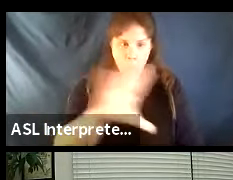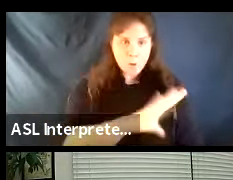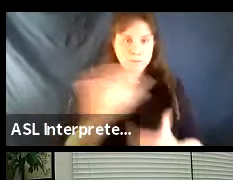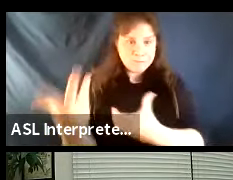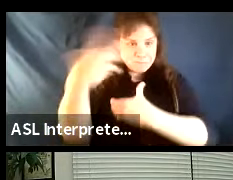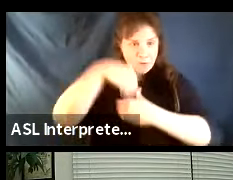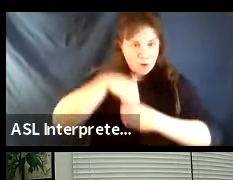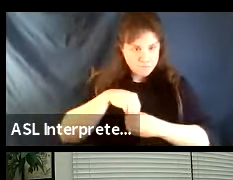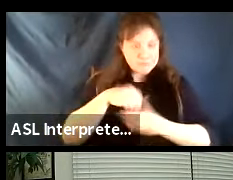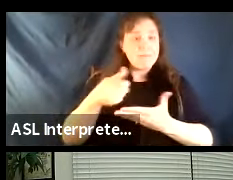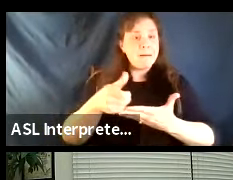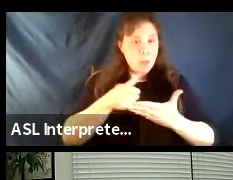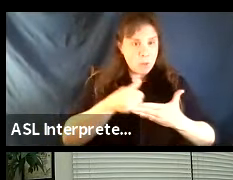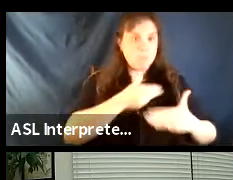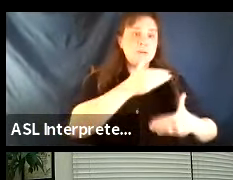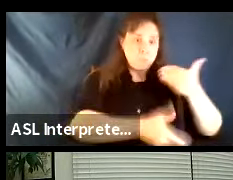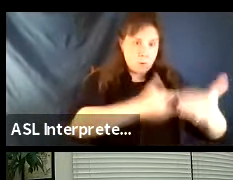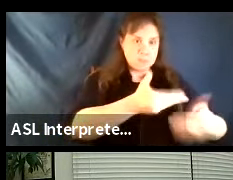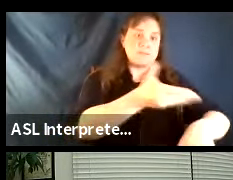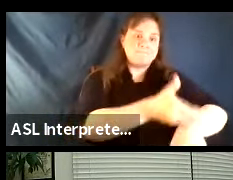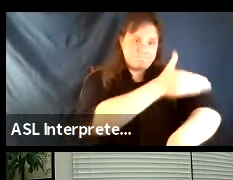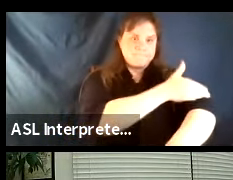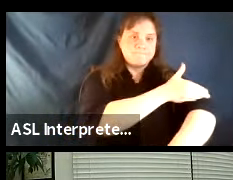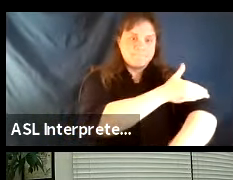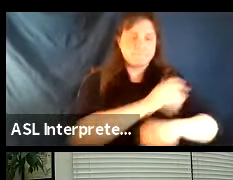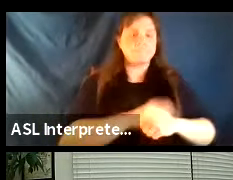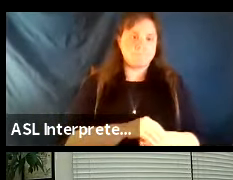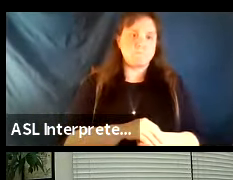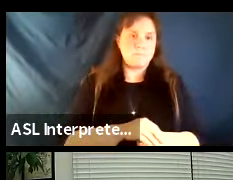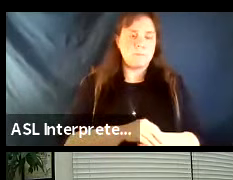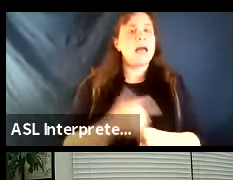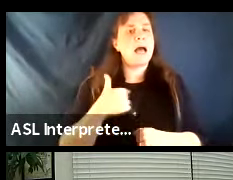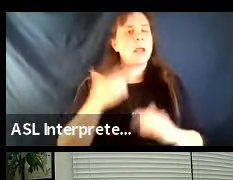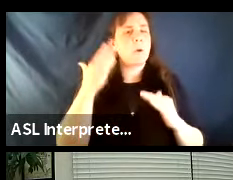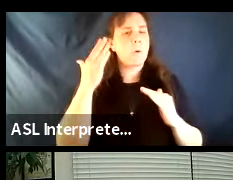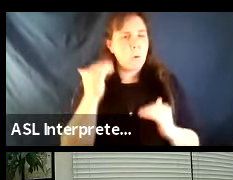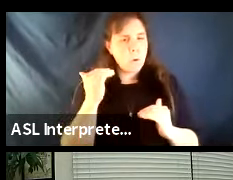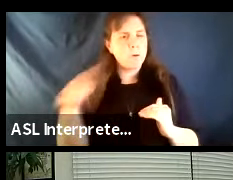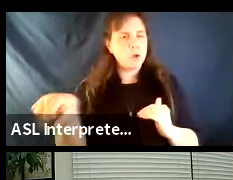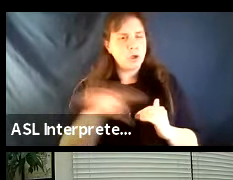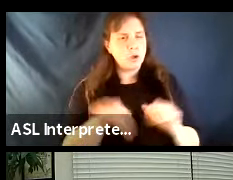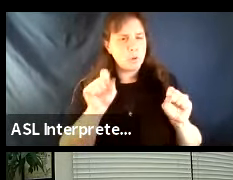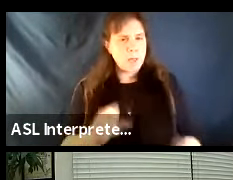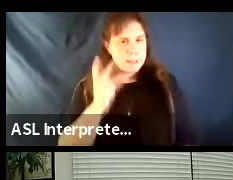making the process better. And what I hope that you can see